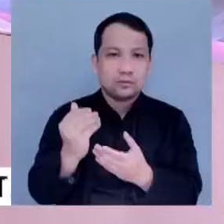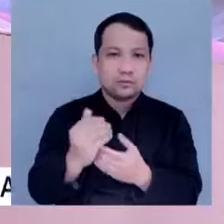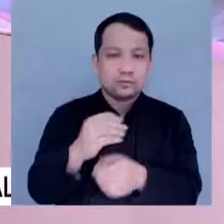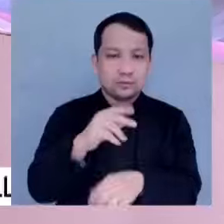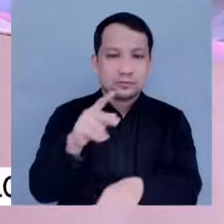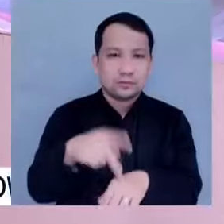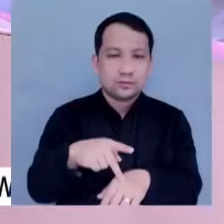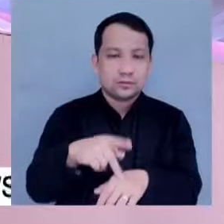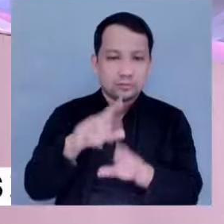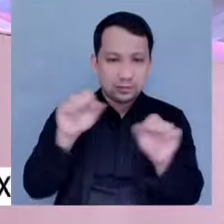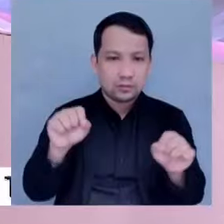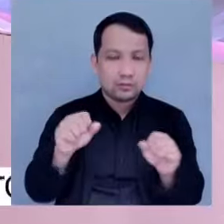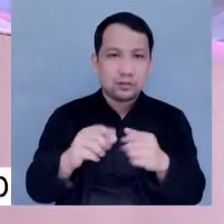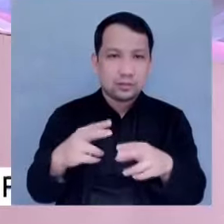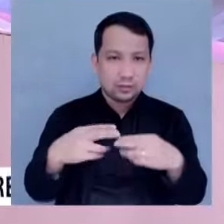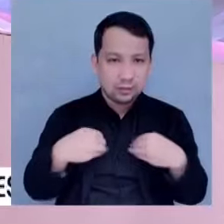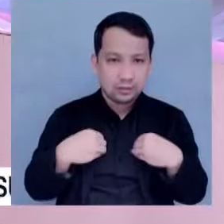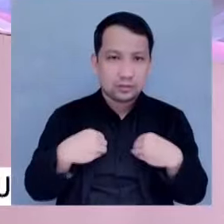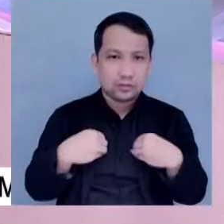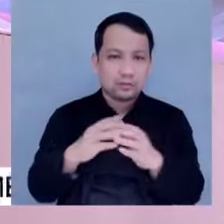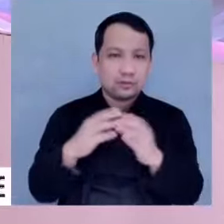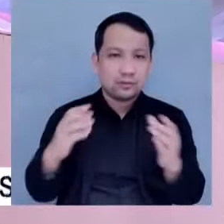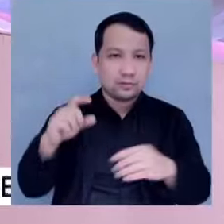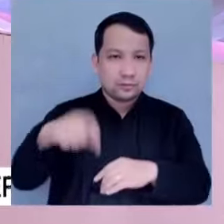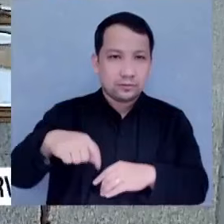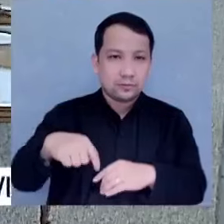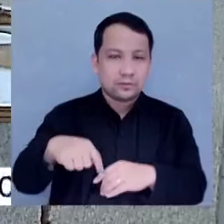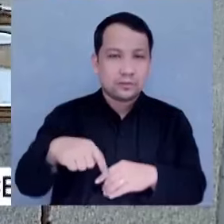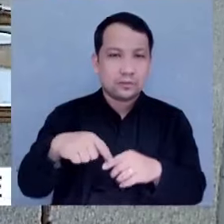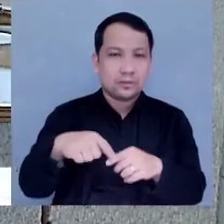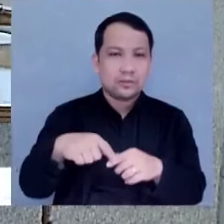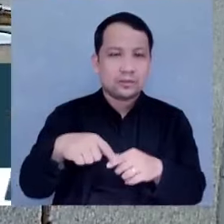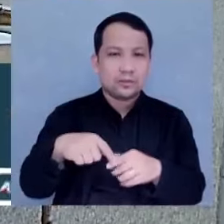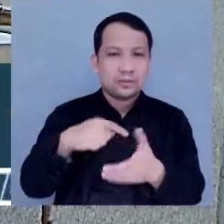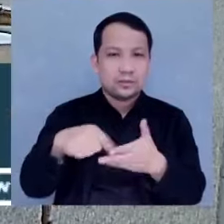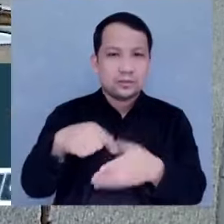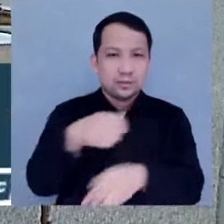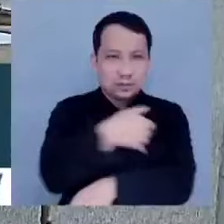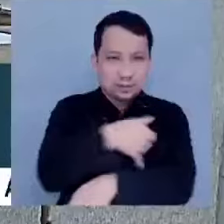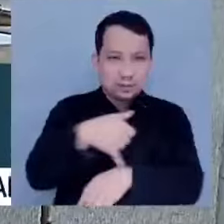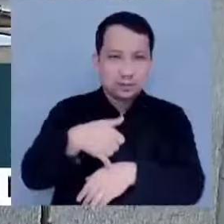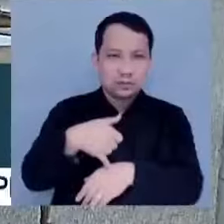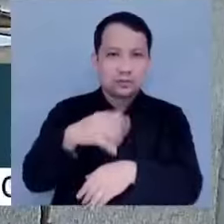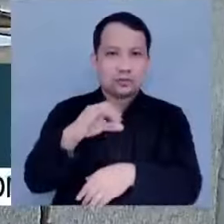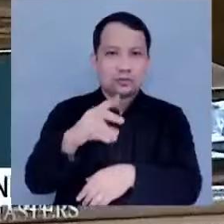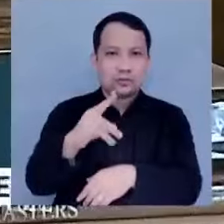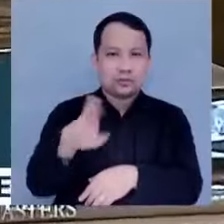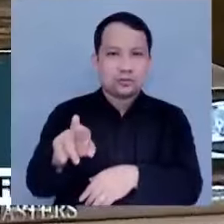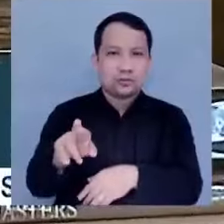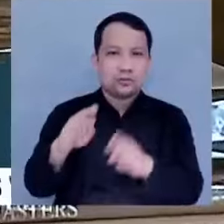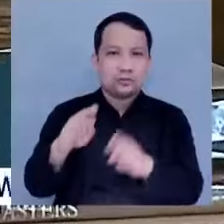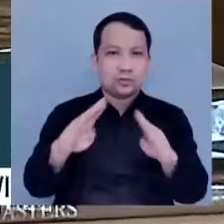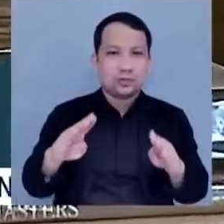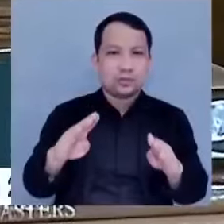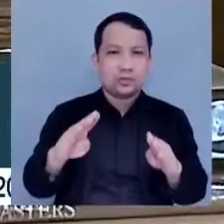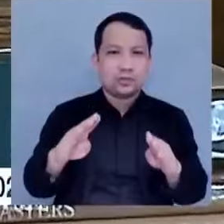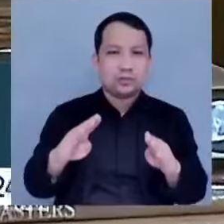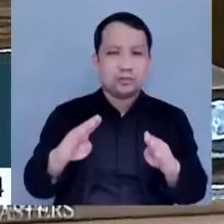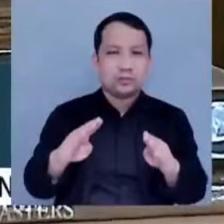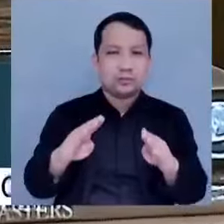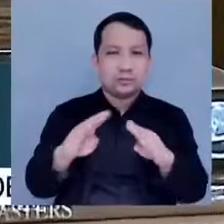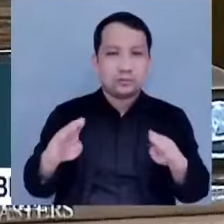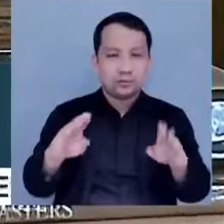in Manila has received a much-needed facelift. Architect Conrad Onglao says the Bahay Pangulo had to be